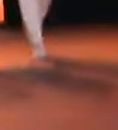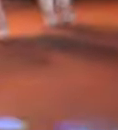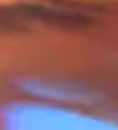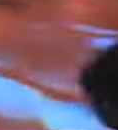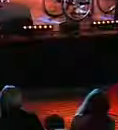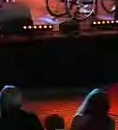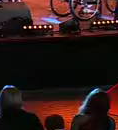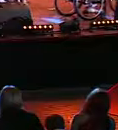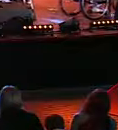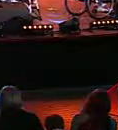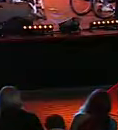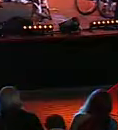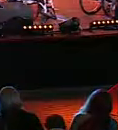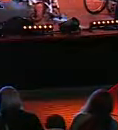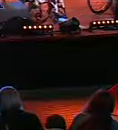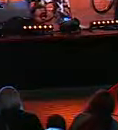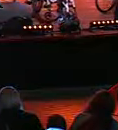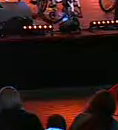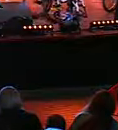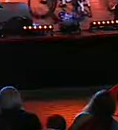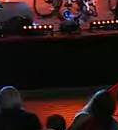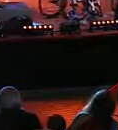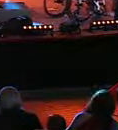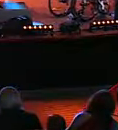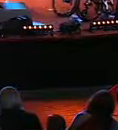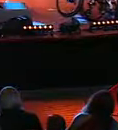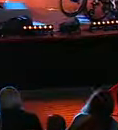I want you to show me.